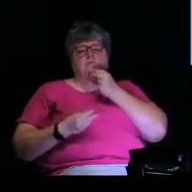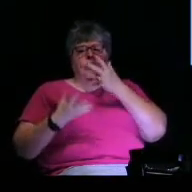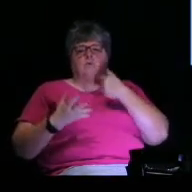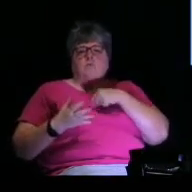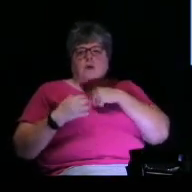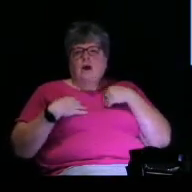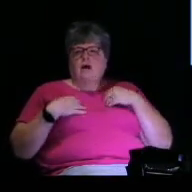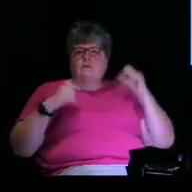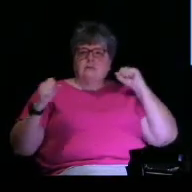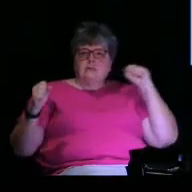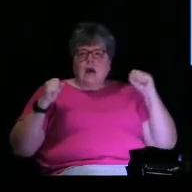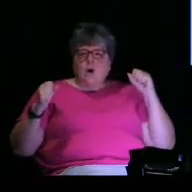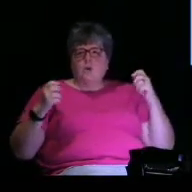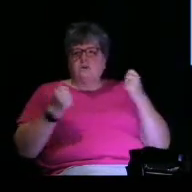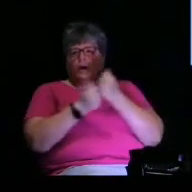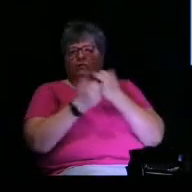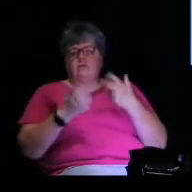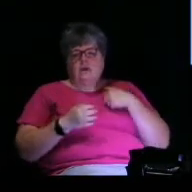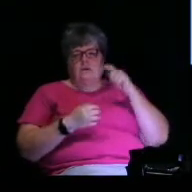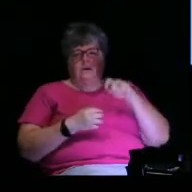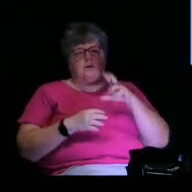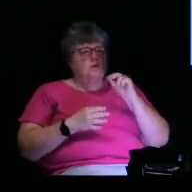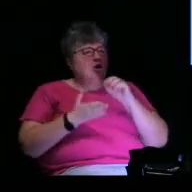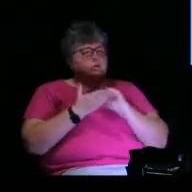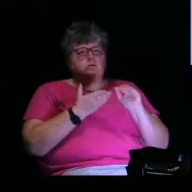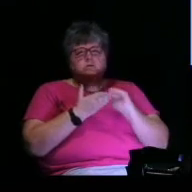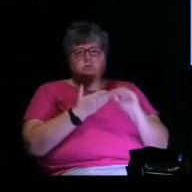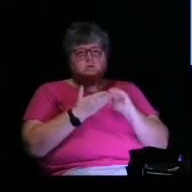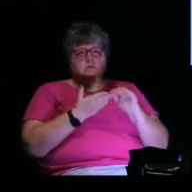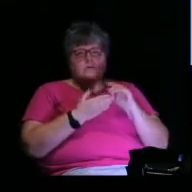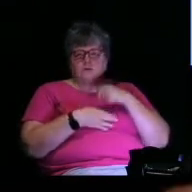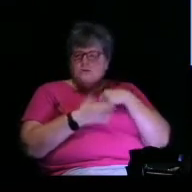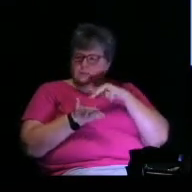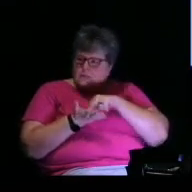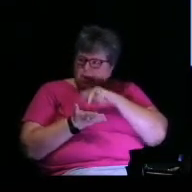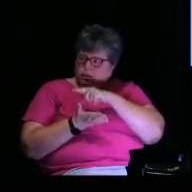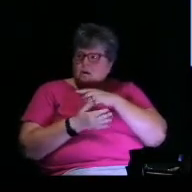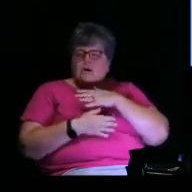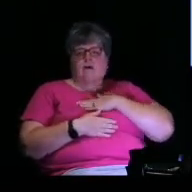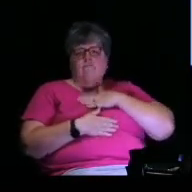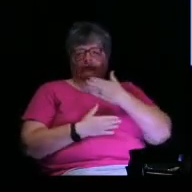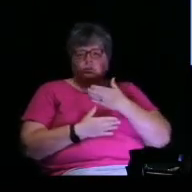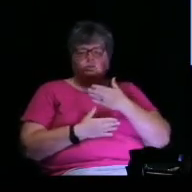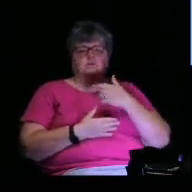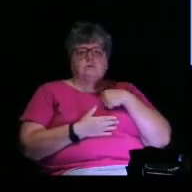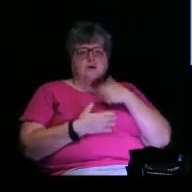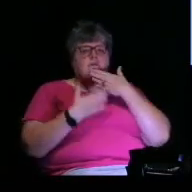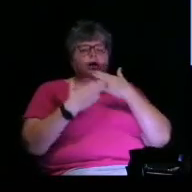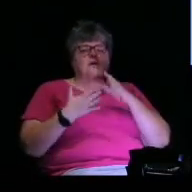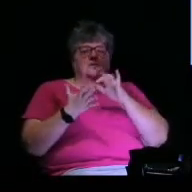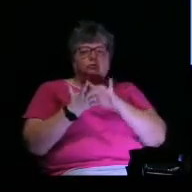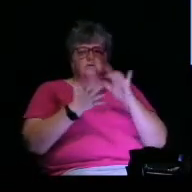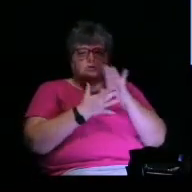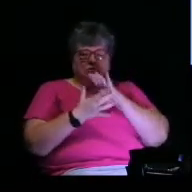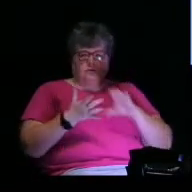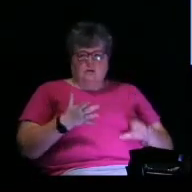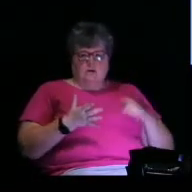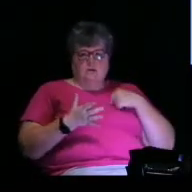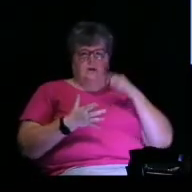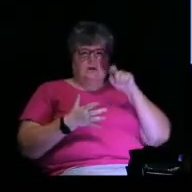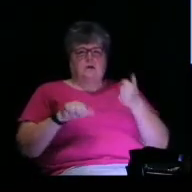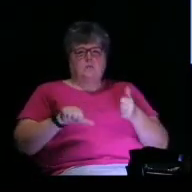suits, we got t-shirts, everything you need. No excuses, you have no excuses. All right, you can give your life, you can stand over there, confess your faith in Jesus Christ, and you can take the step of baptism today. All right, I'm